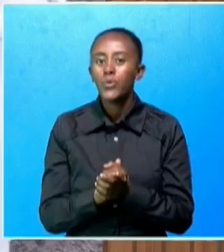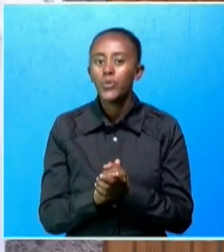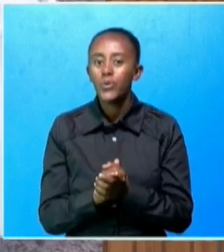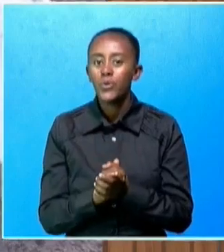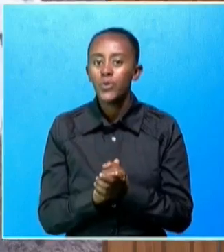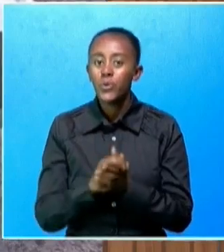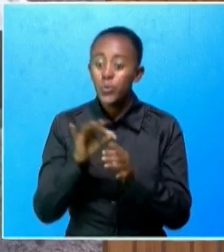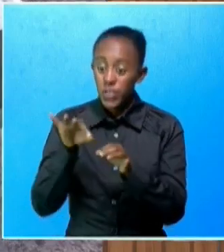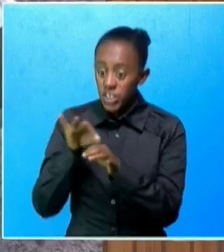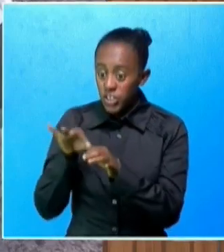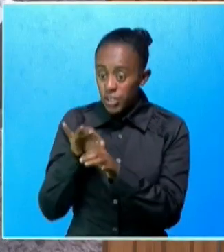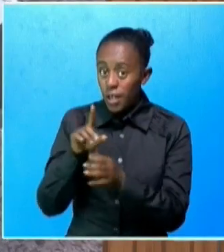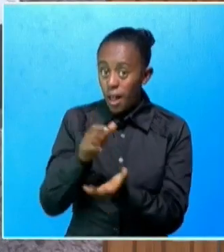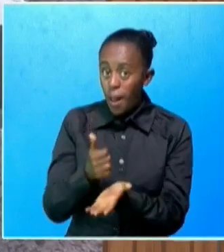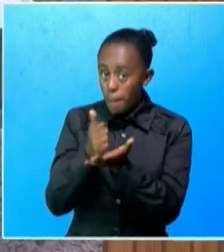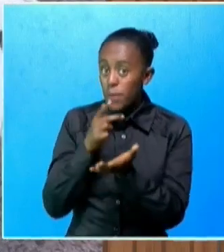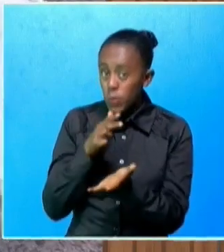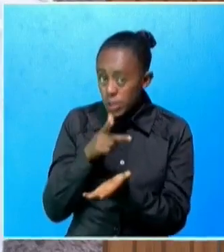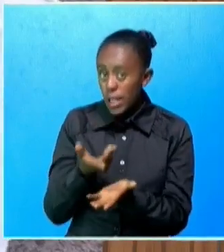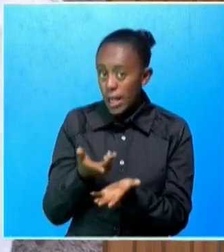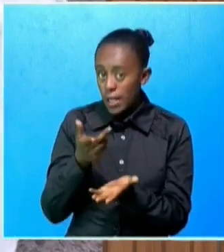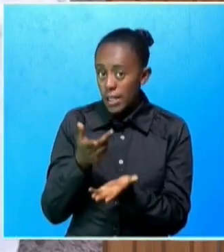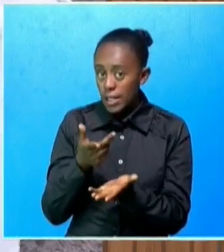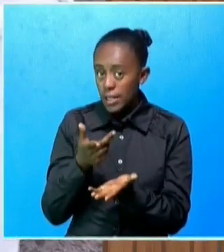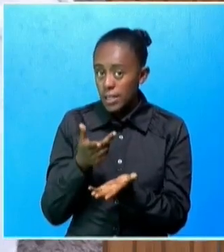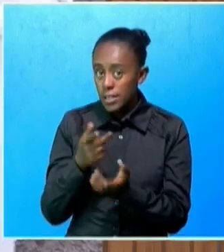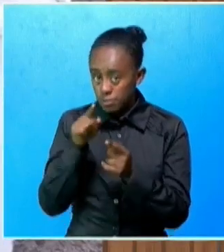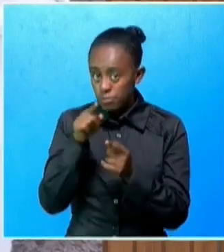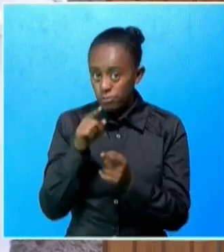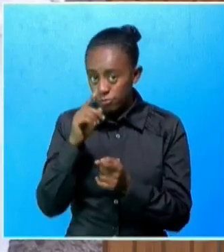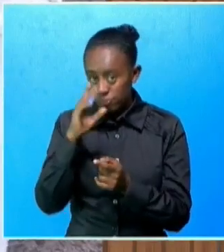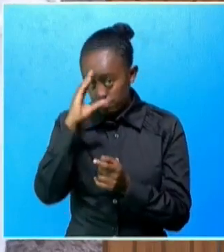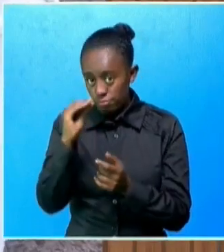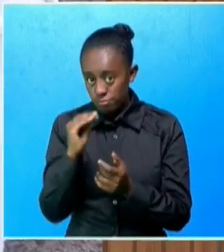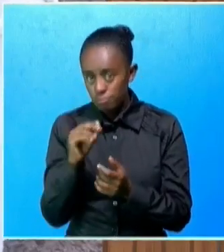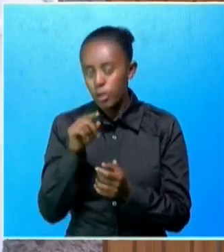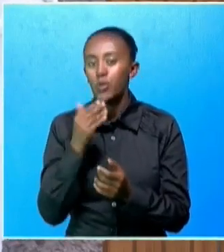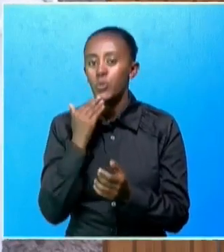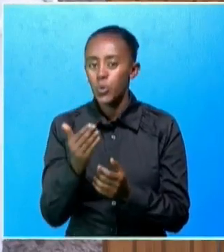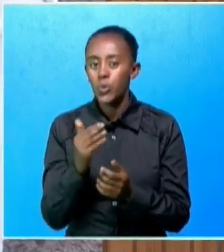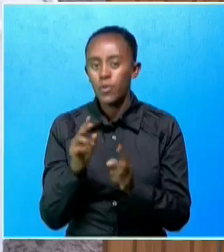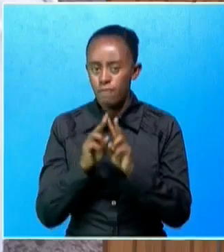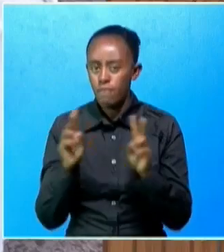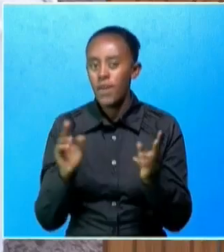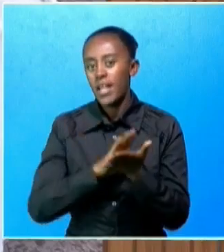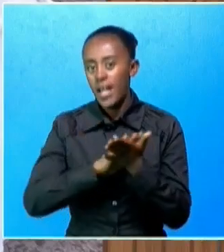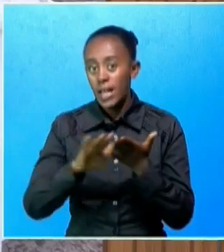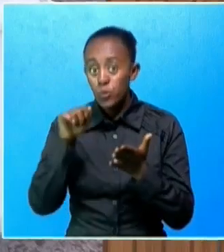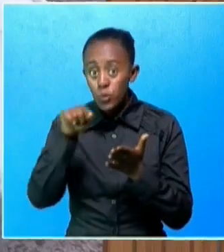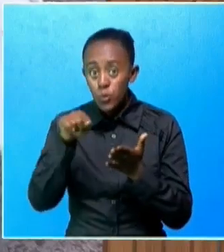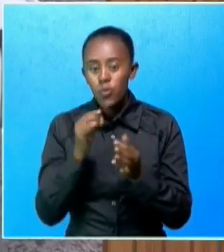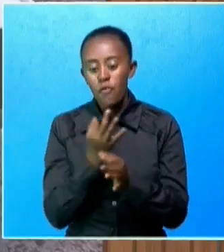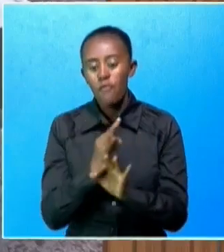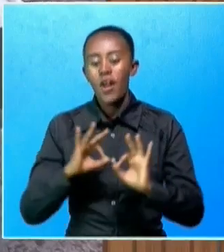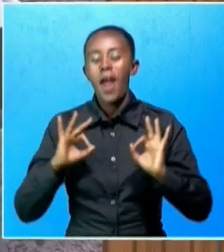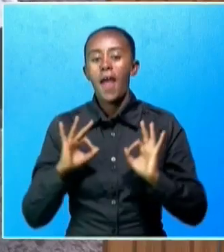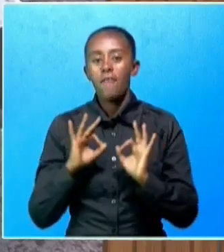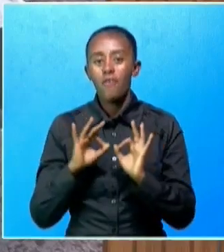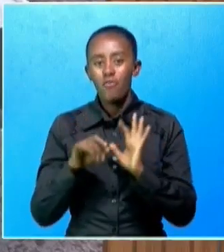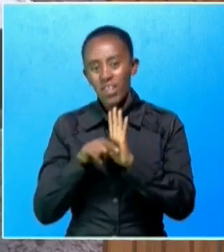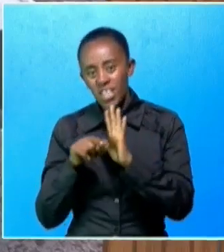to the kitchen and help your sisters and mother? That's good. Very nice. This is what we mean that you are free from